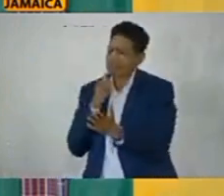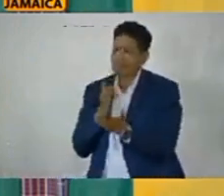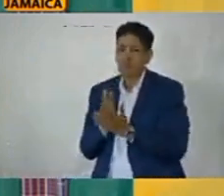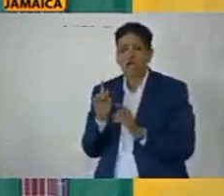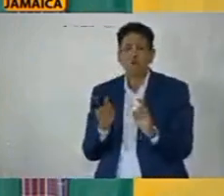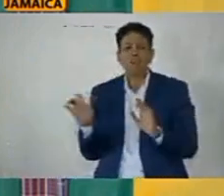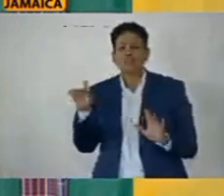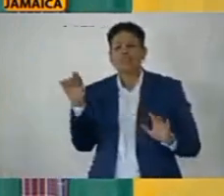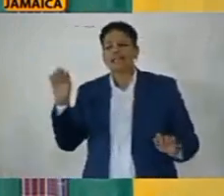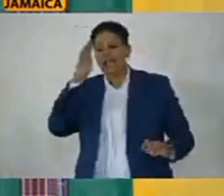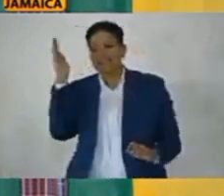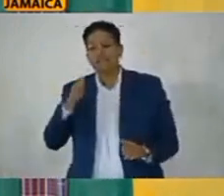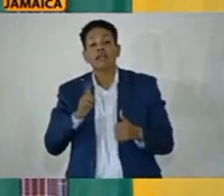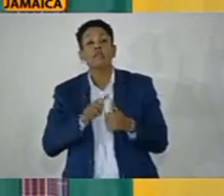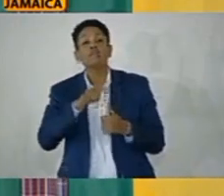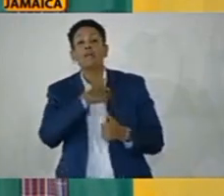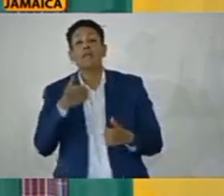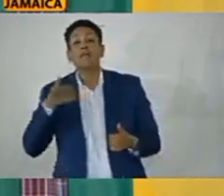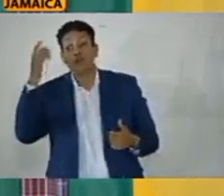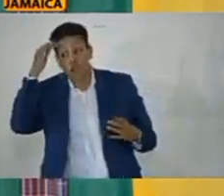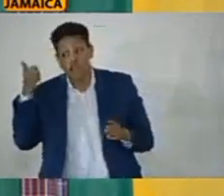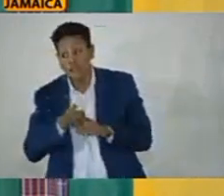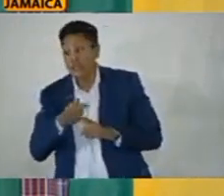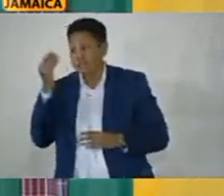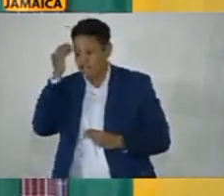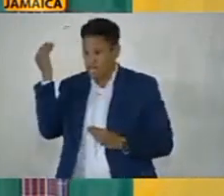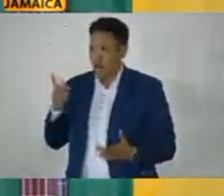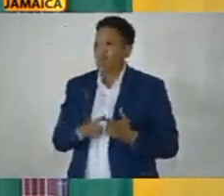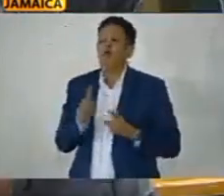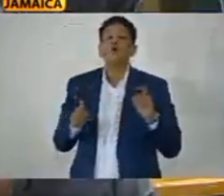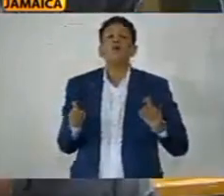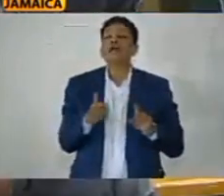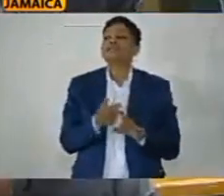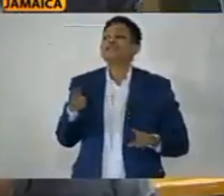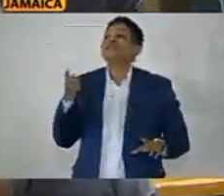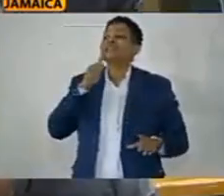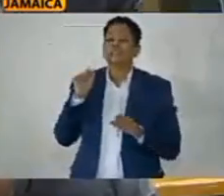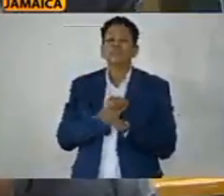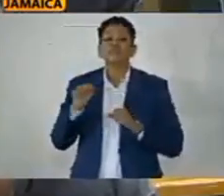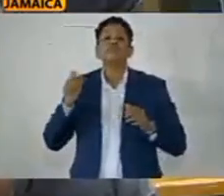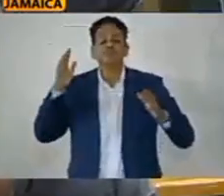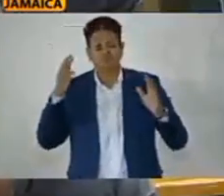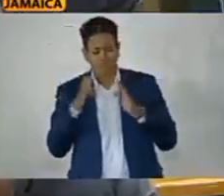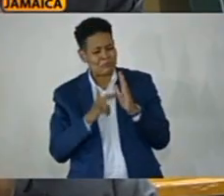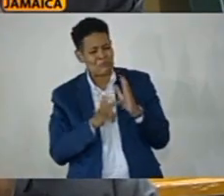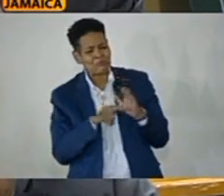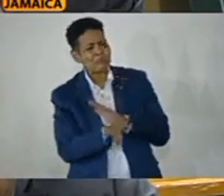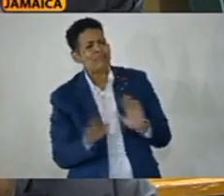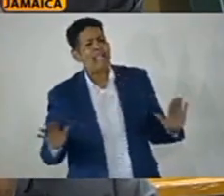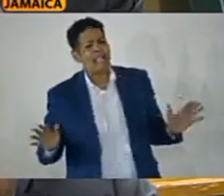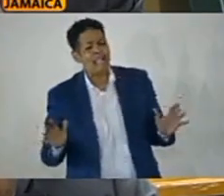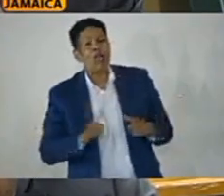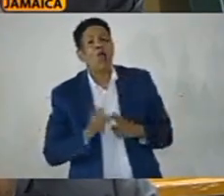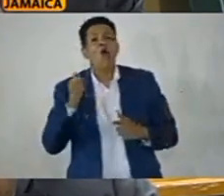A, that the member concerned be informed and that the question is out of order, or B, that the question be entered